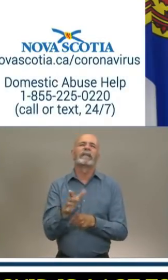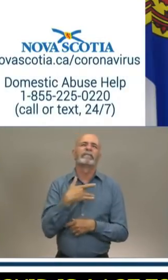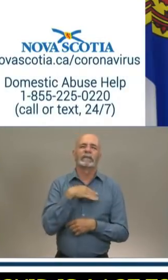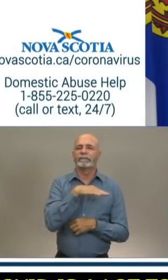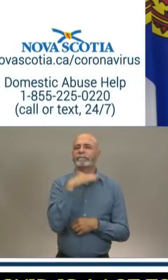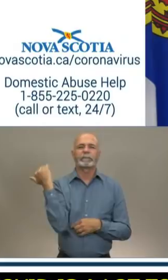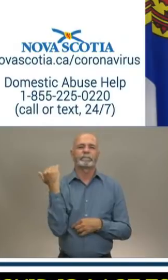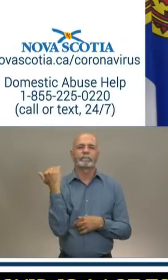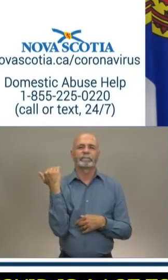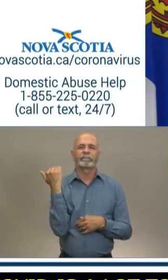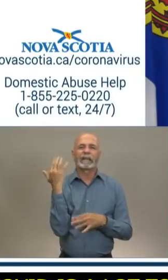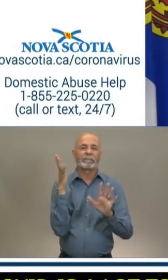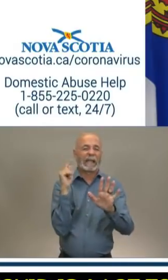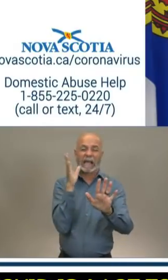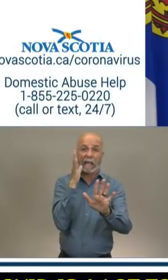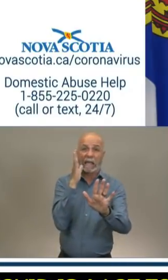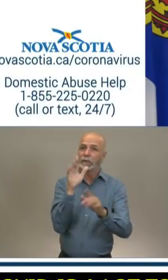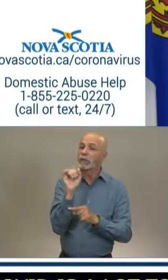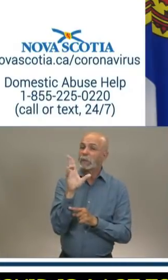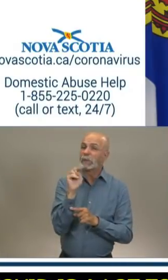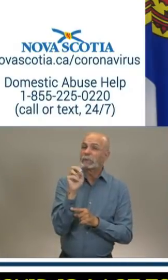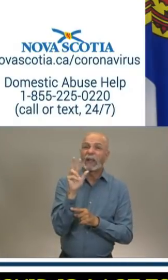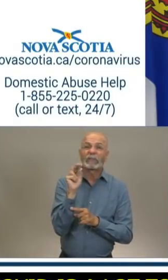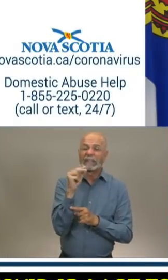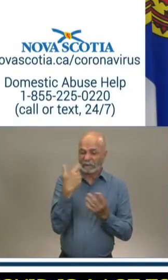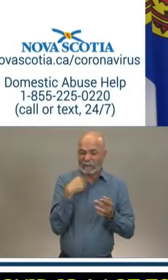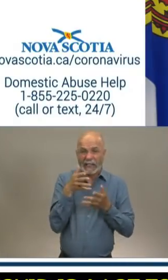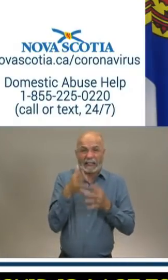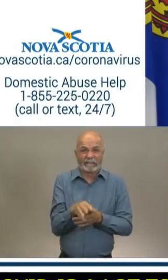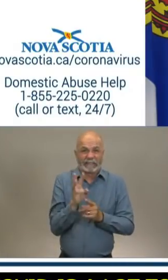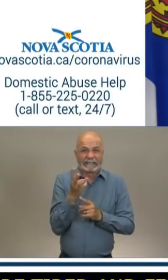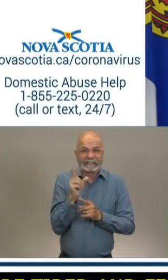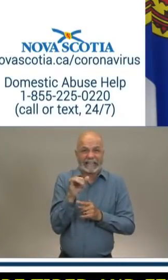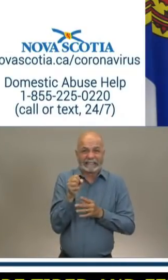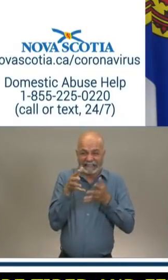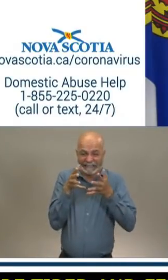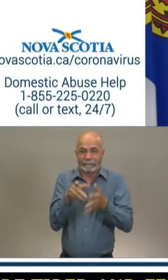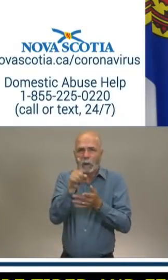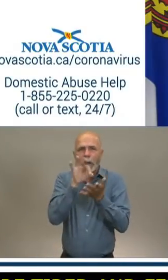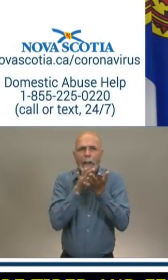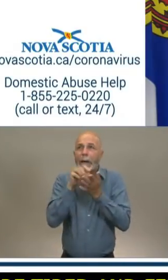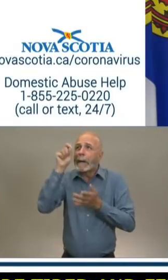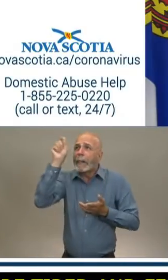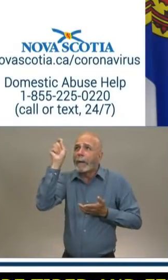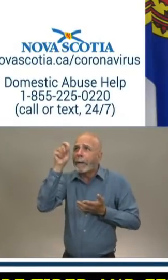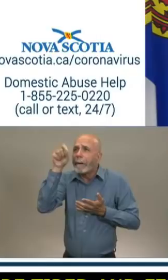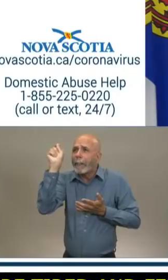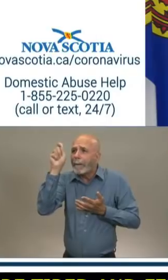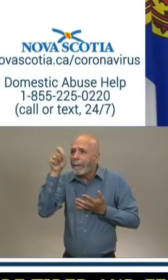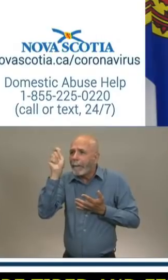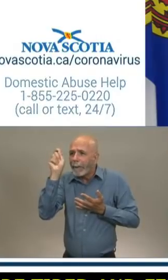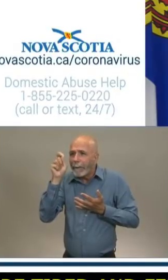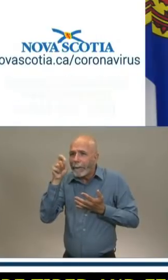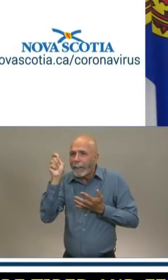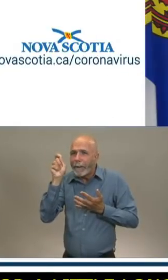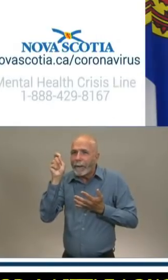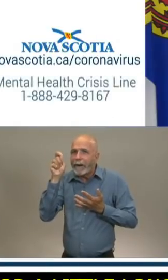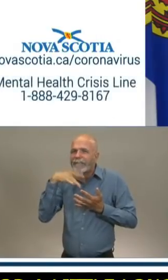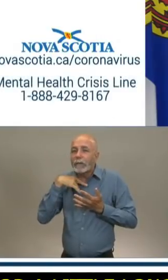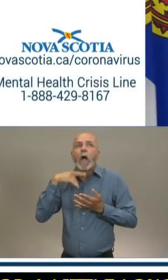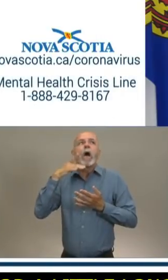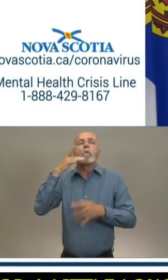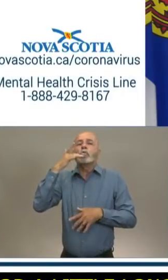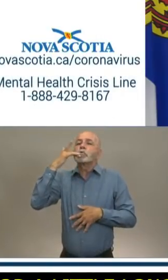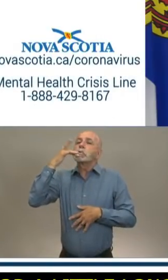June 30th is less than a week away. And as you count the days, I think we can all feel fortunate to be where we